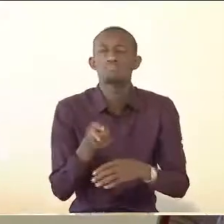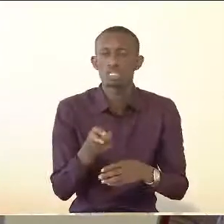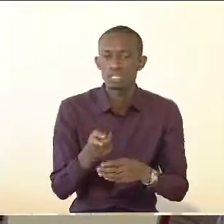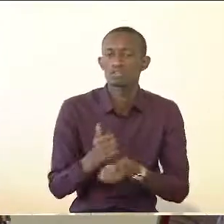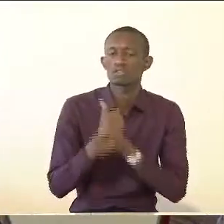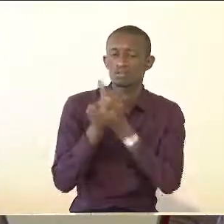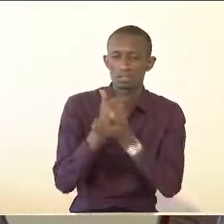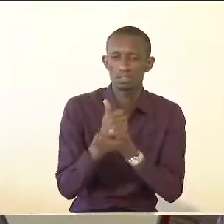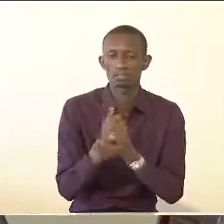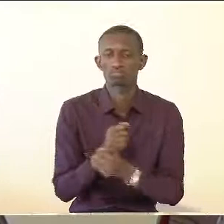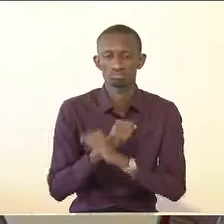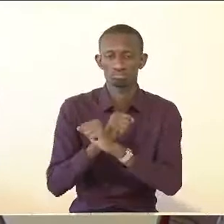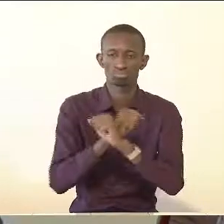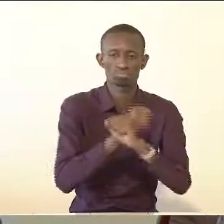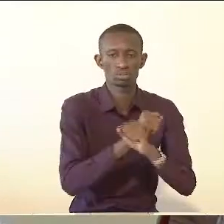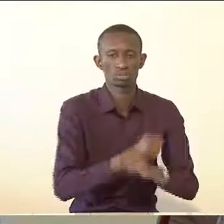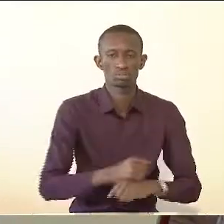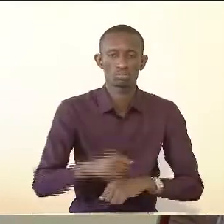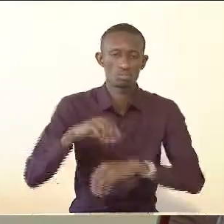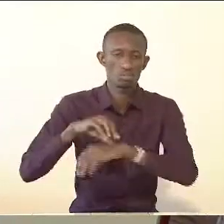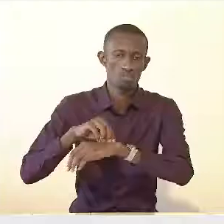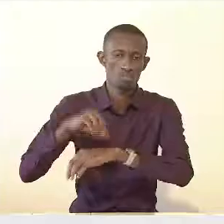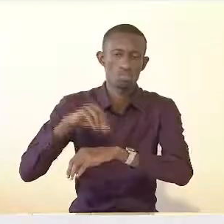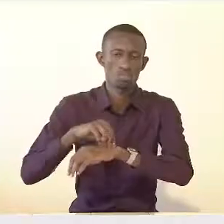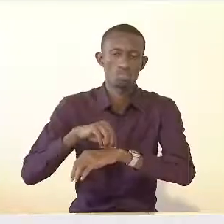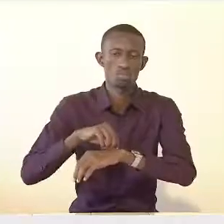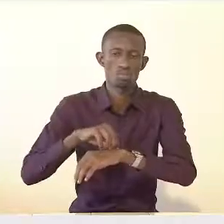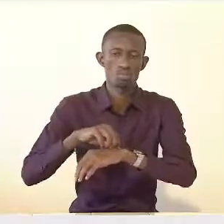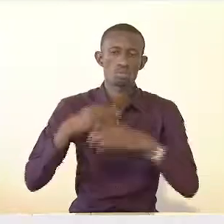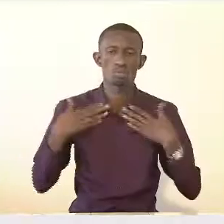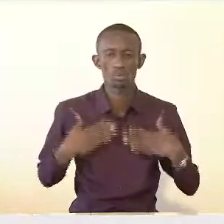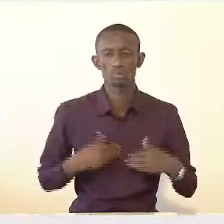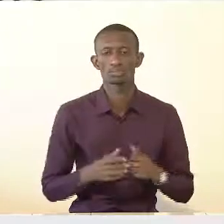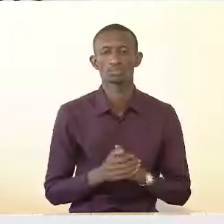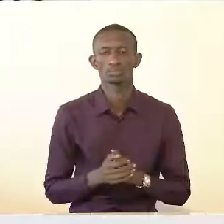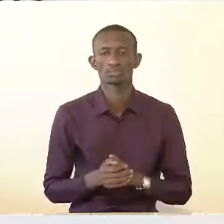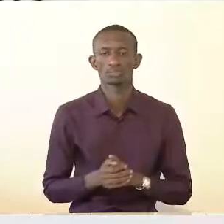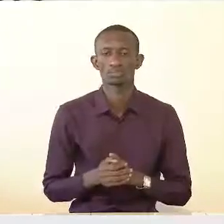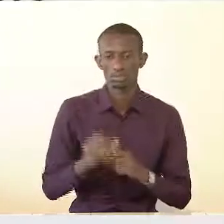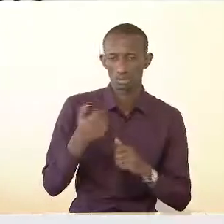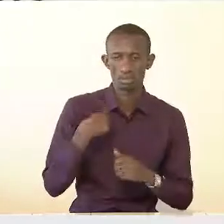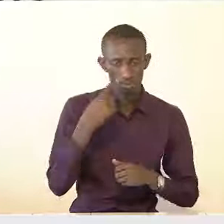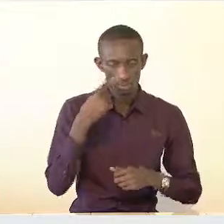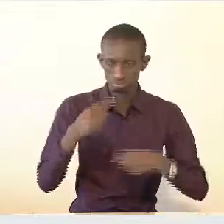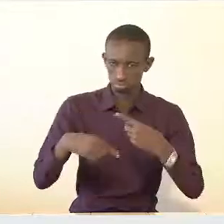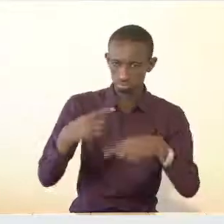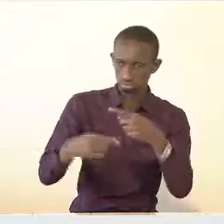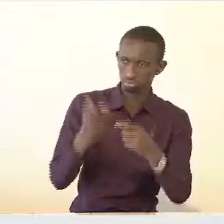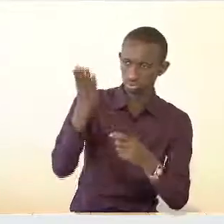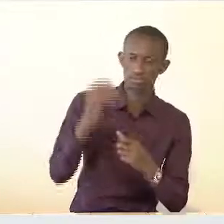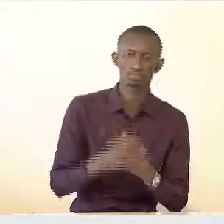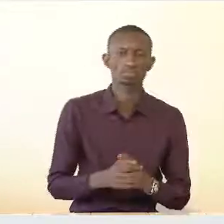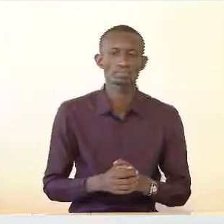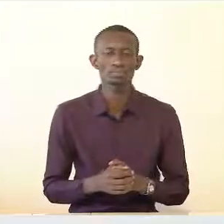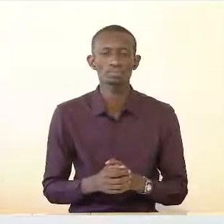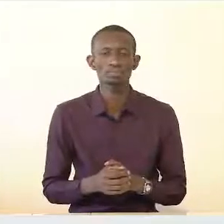We have another one, which is, now this one is concerning about the decrease. Let's go through these processes of